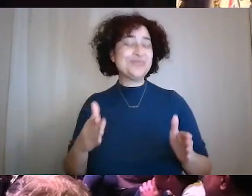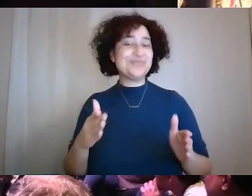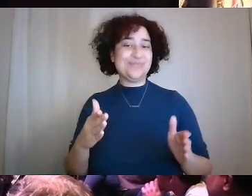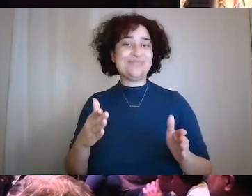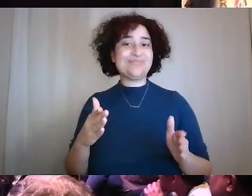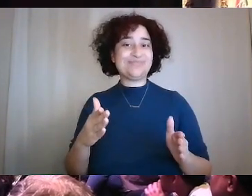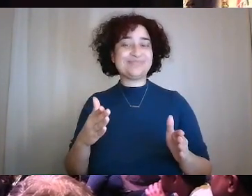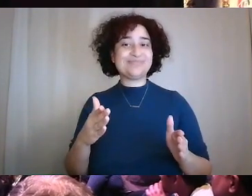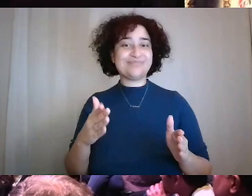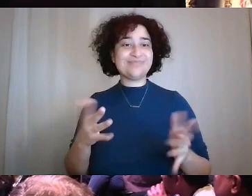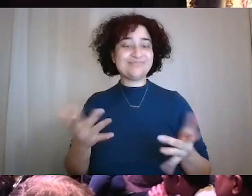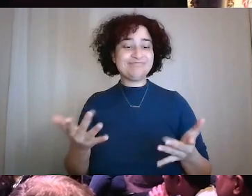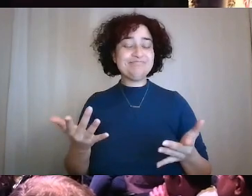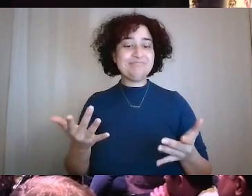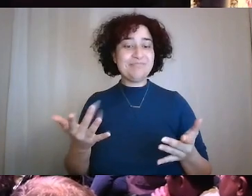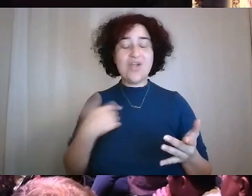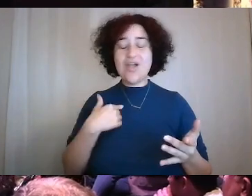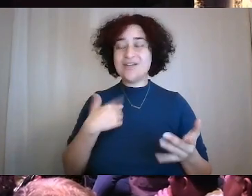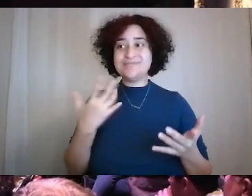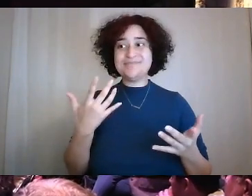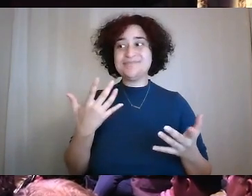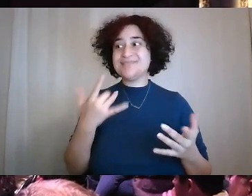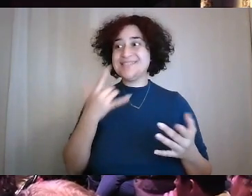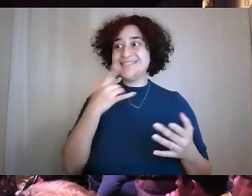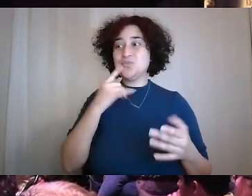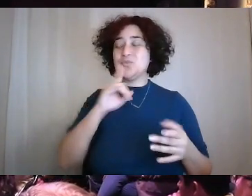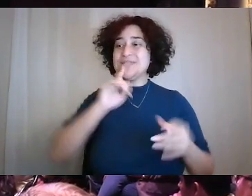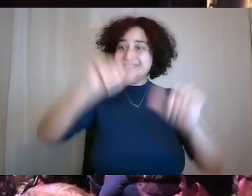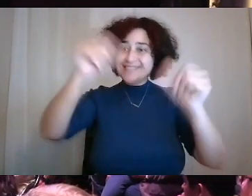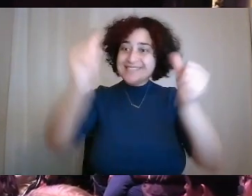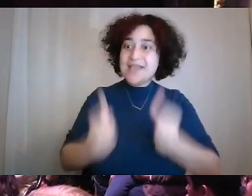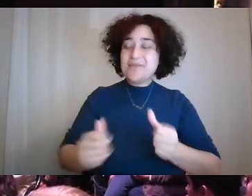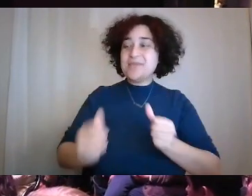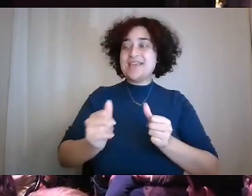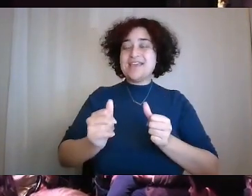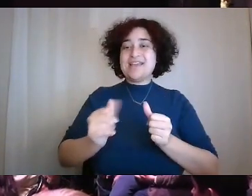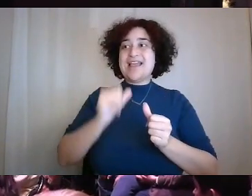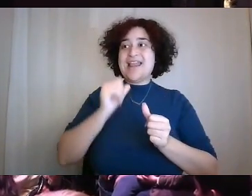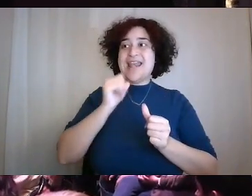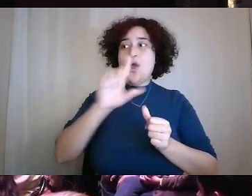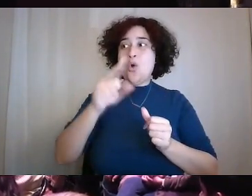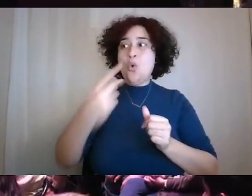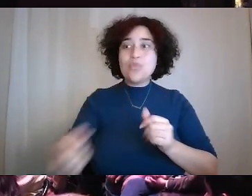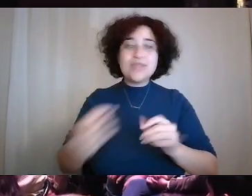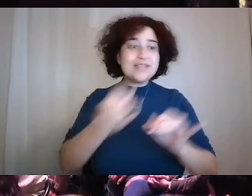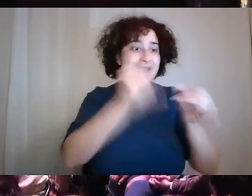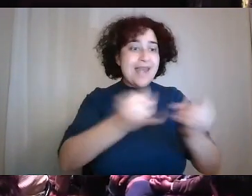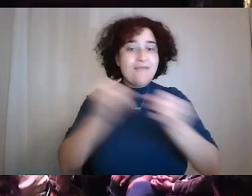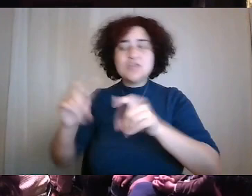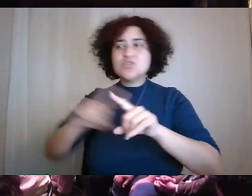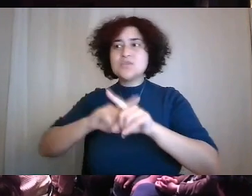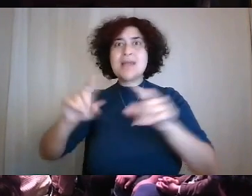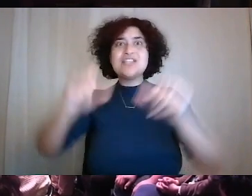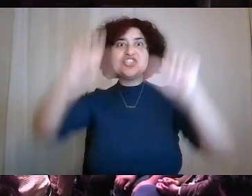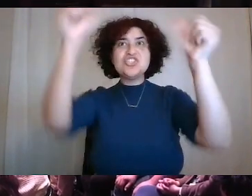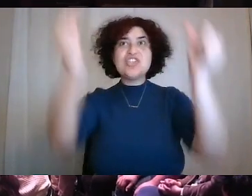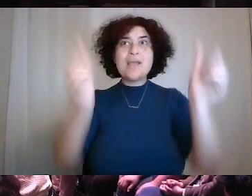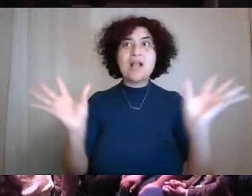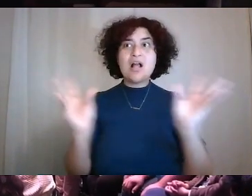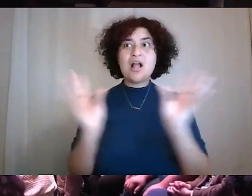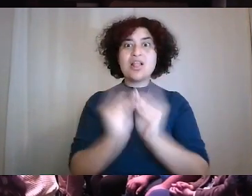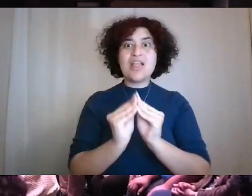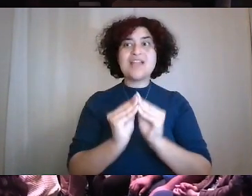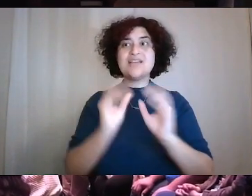are just shaping, not even as individuals, but as a collective, shaping the conversation that we're having in the American theater